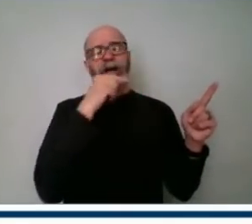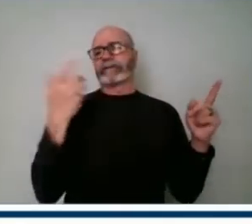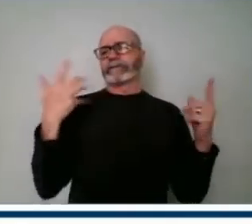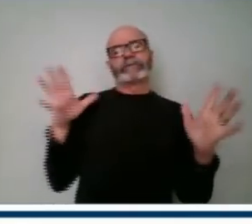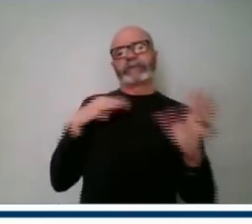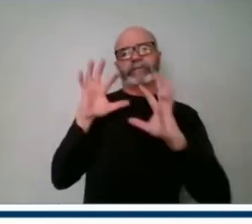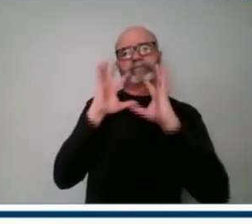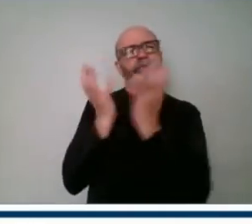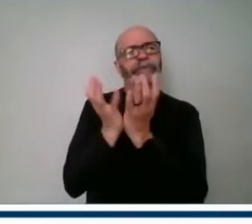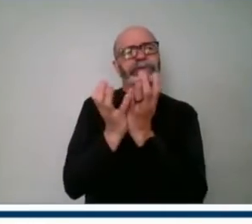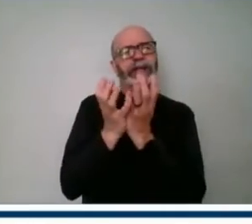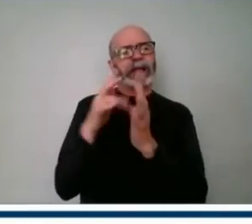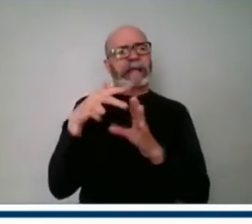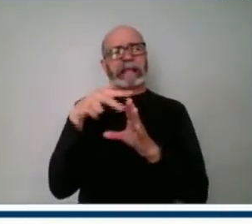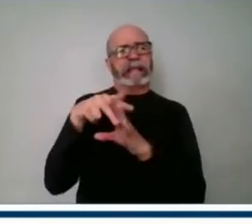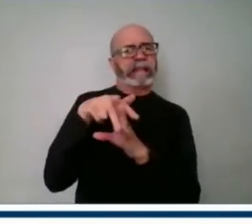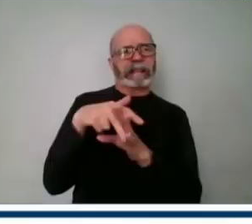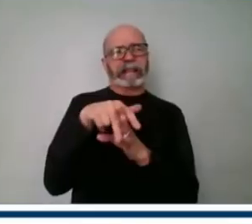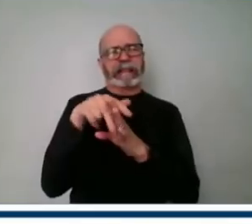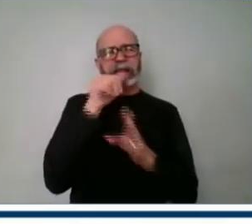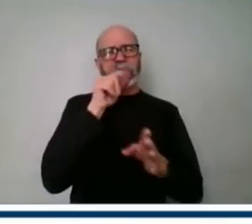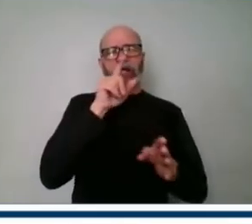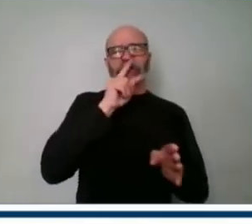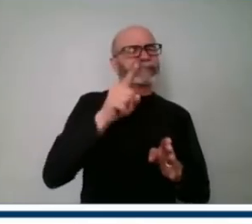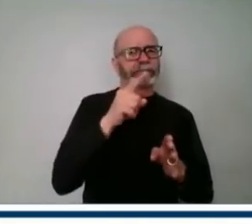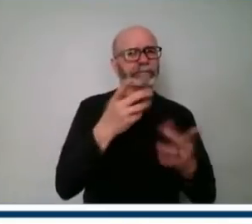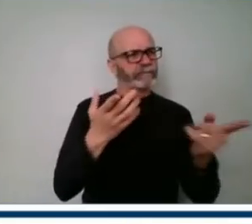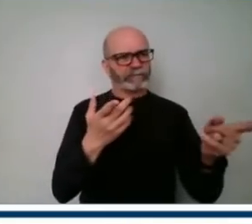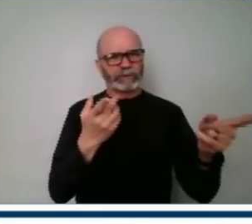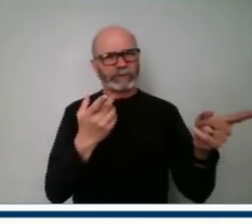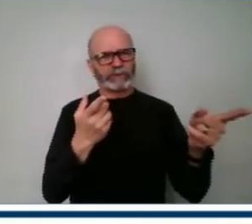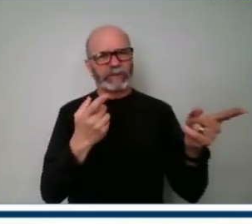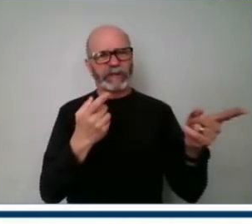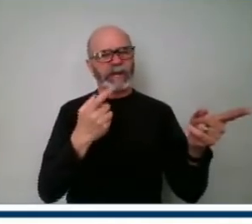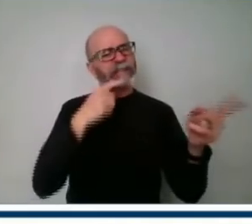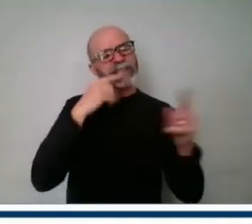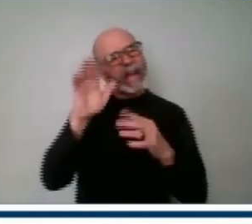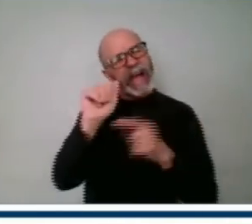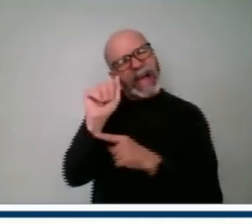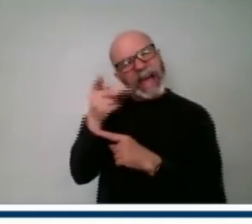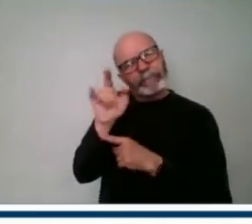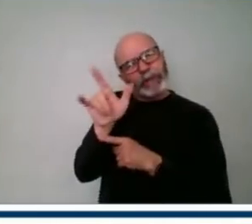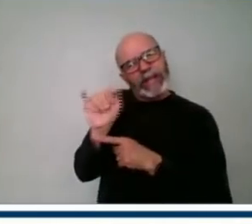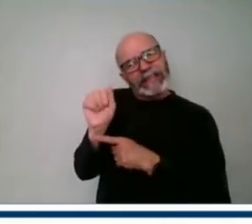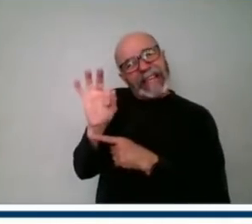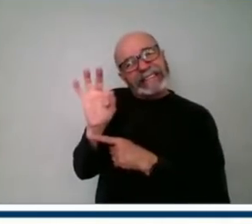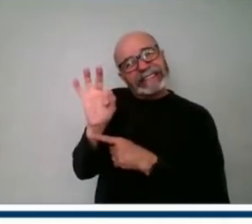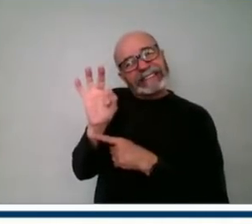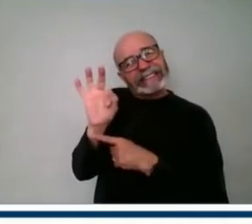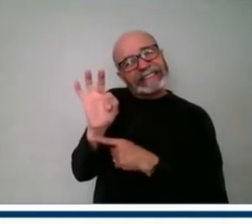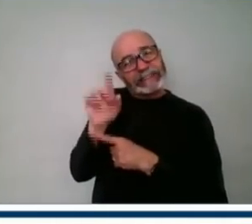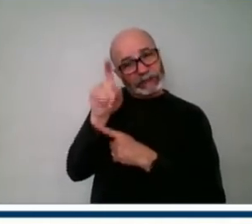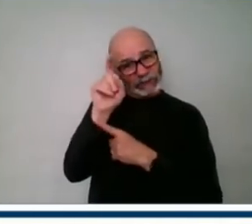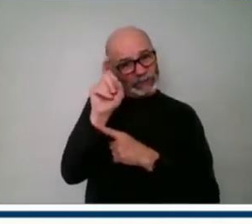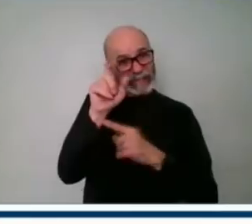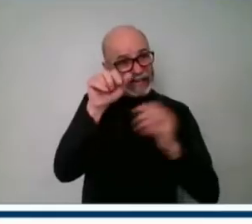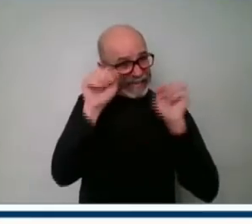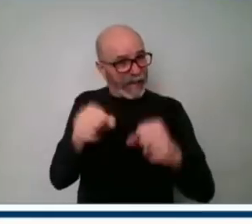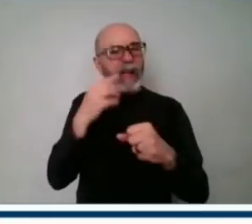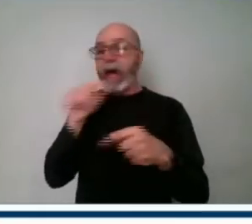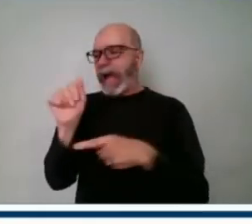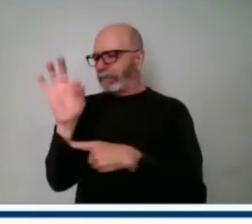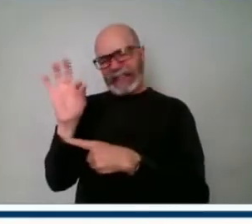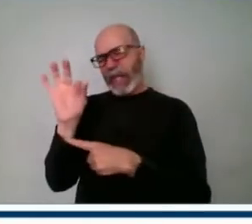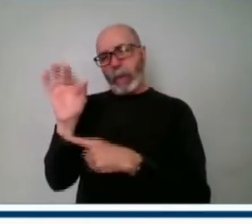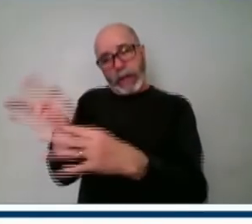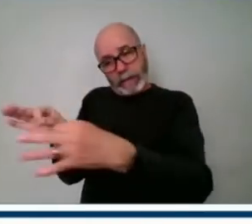can clarify what by April 19th means. Is it possible that it could happen sooner? Yeah, we were all collectively comfortable with